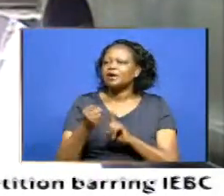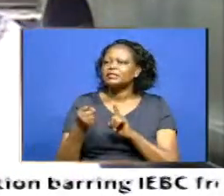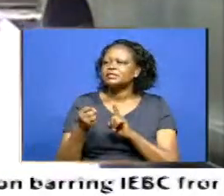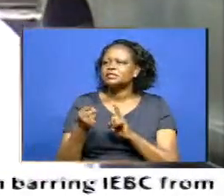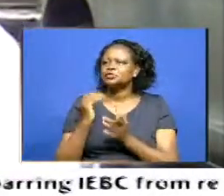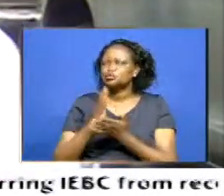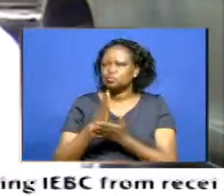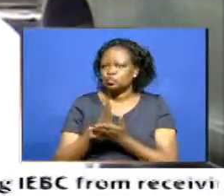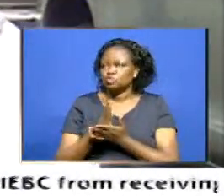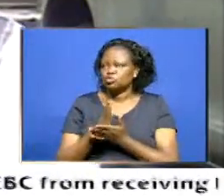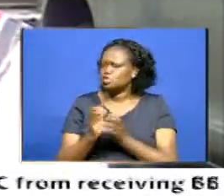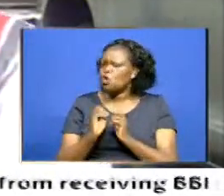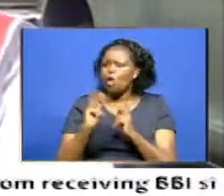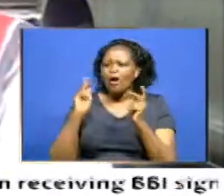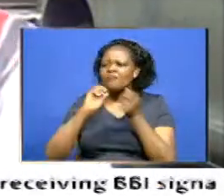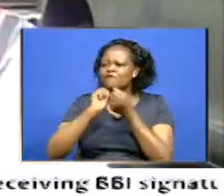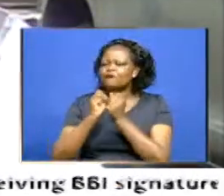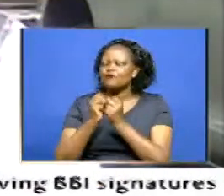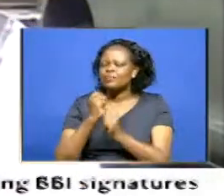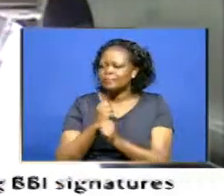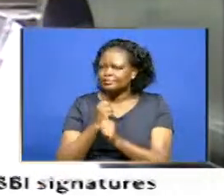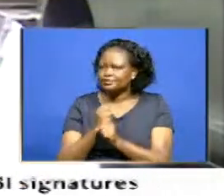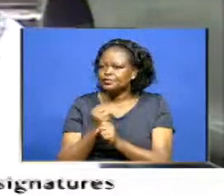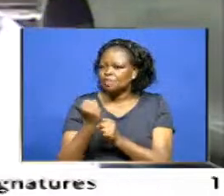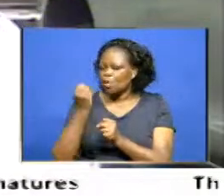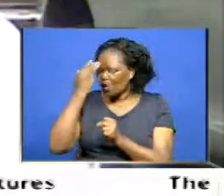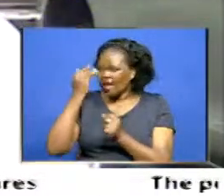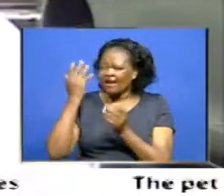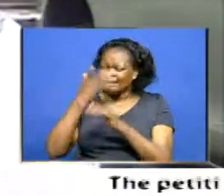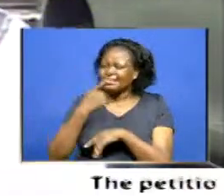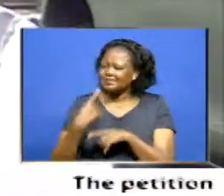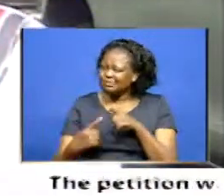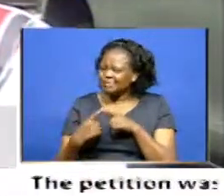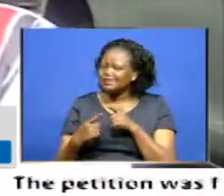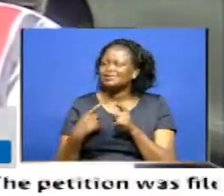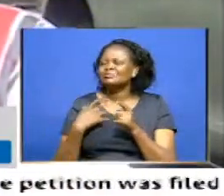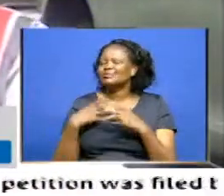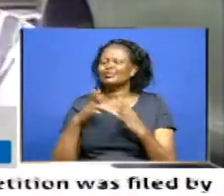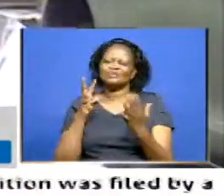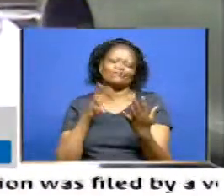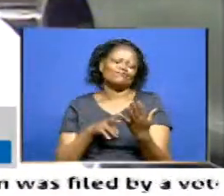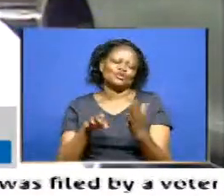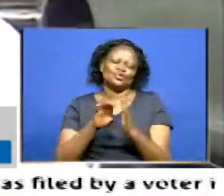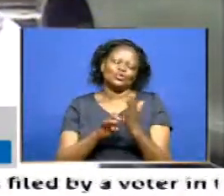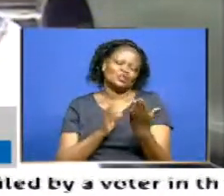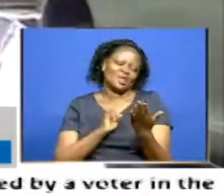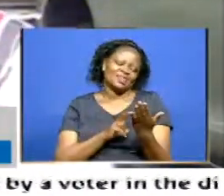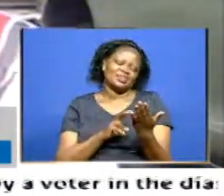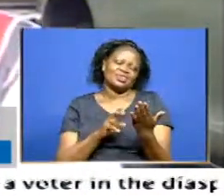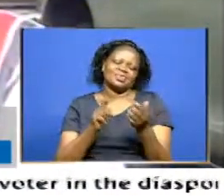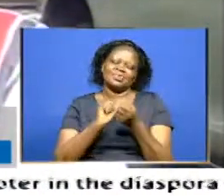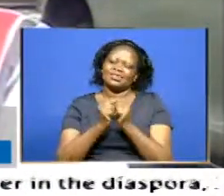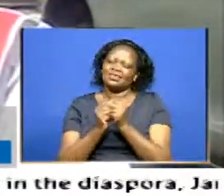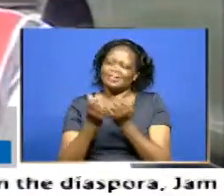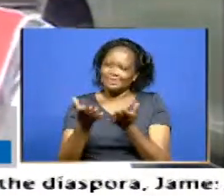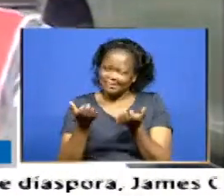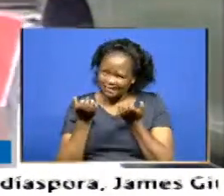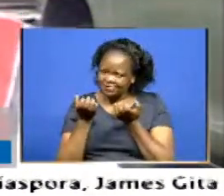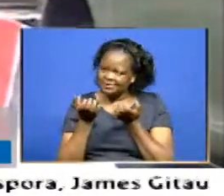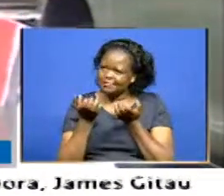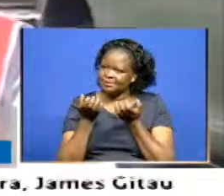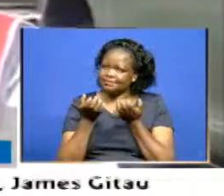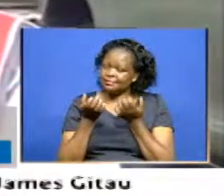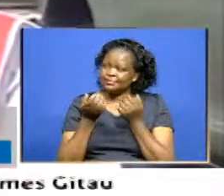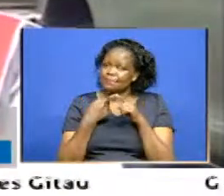for amendments to be done, because even after some years, some people will look at the constitution and see that there are amendments that also need to be done.